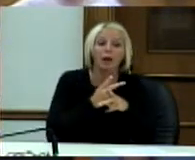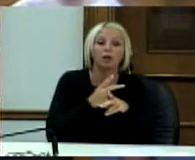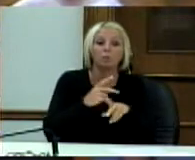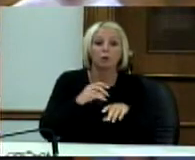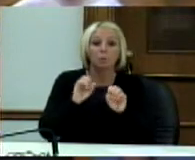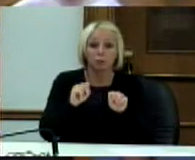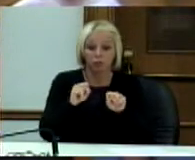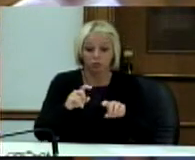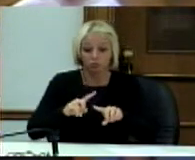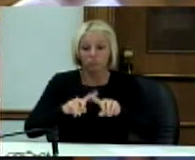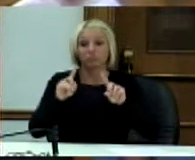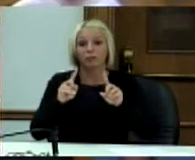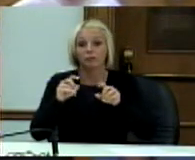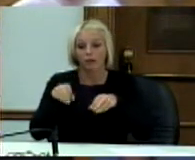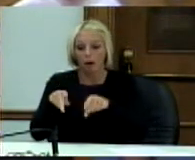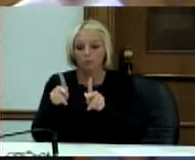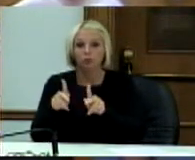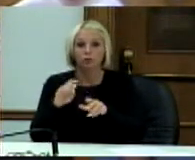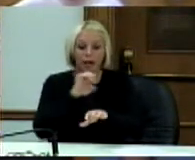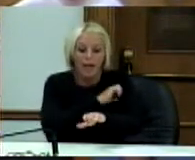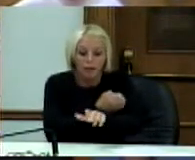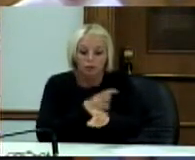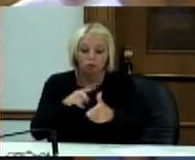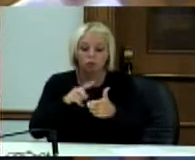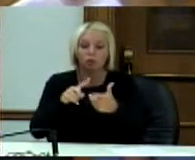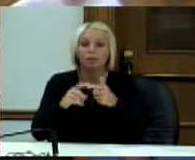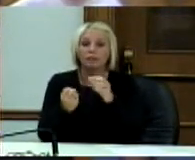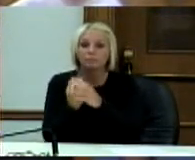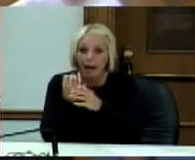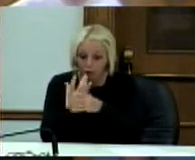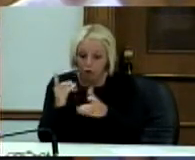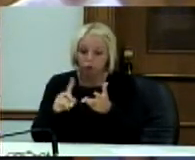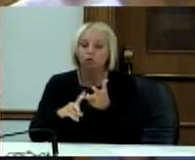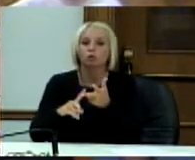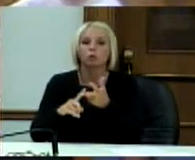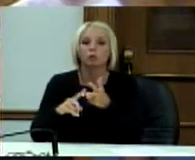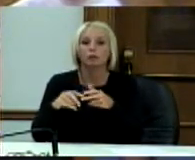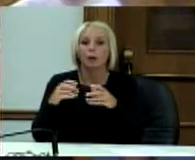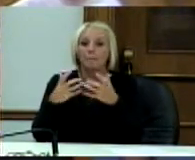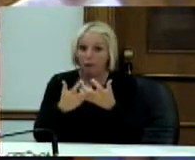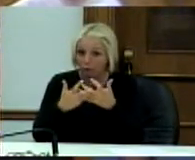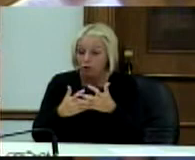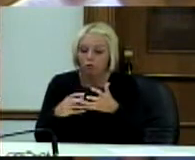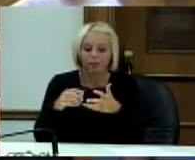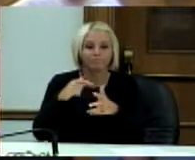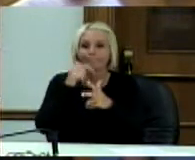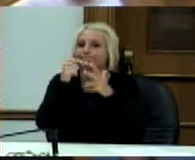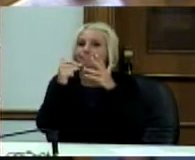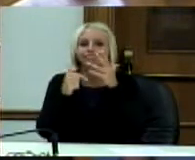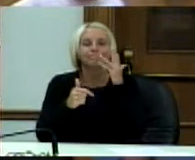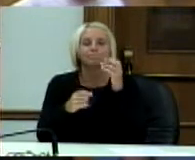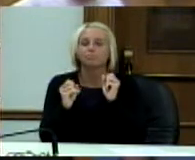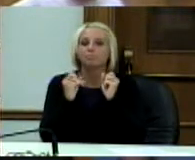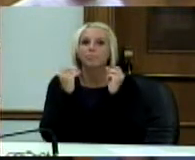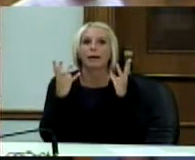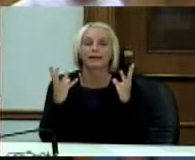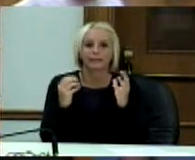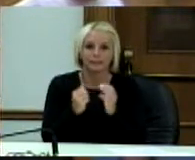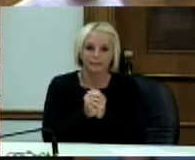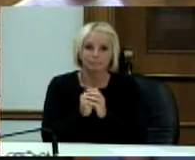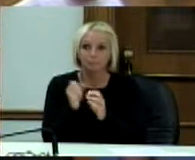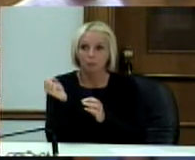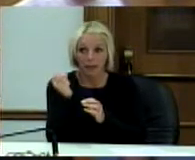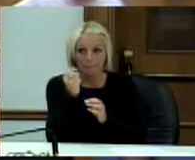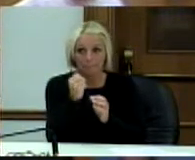other opportunity in terms of a pathway. Energy, agriculture, manufacturing, all sorts of different opportunities. So,